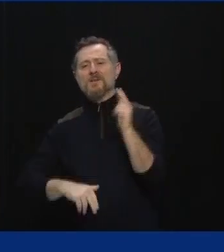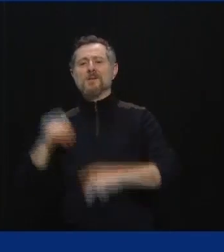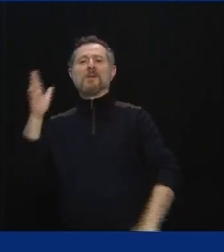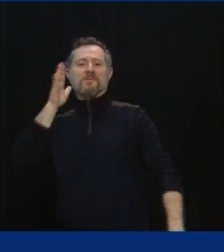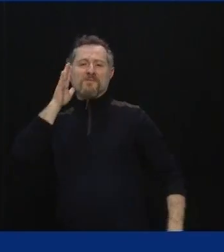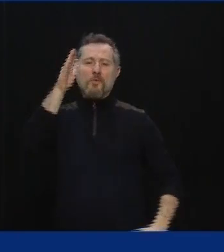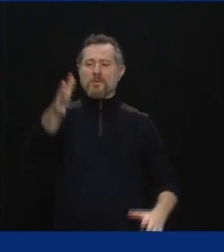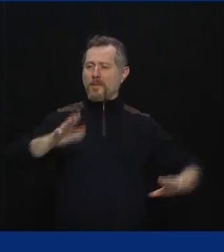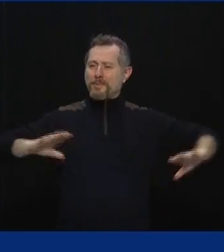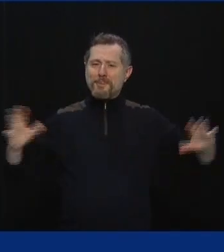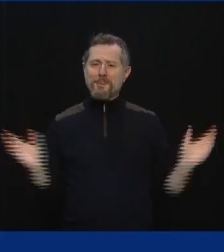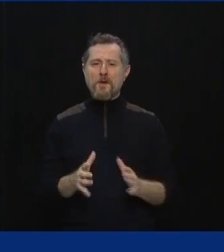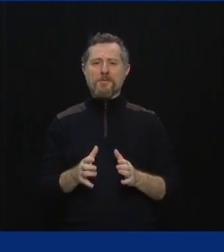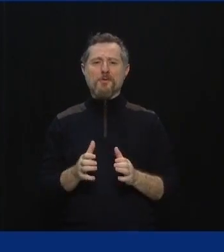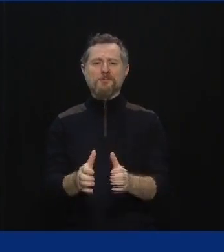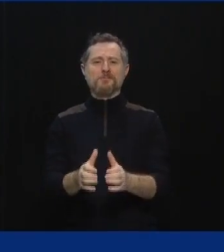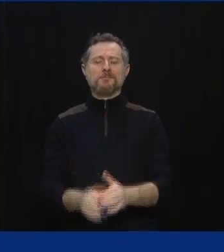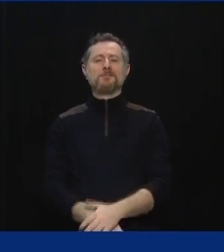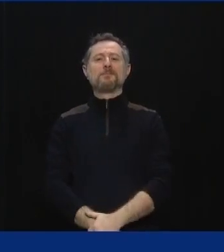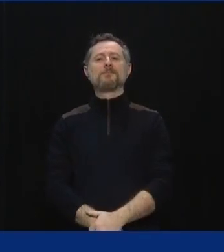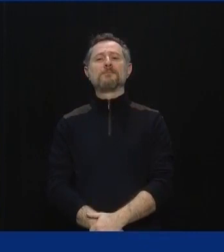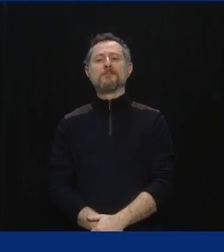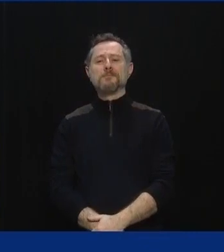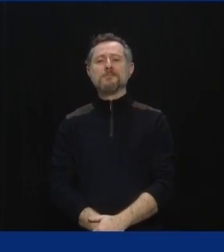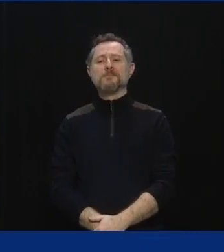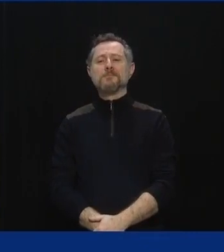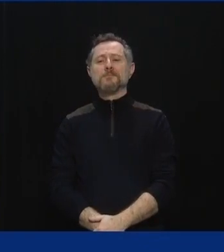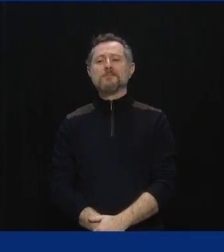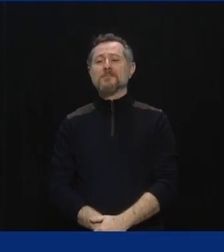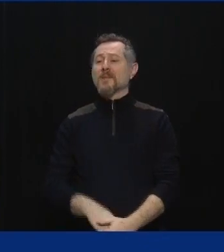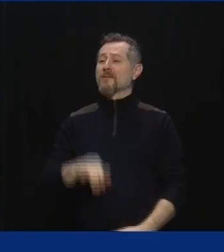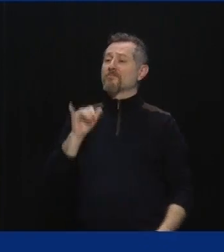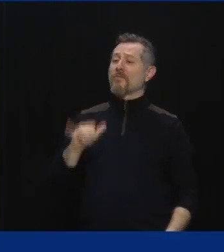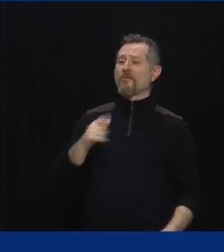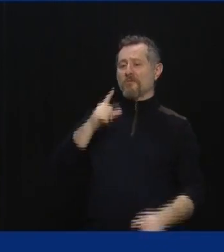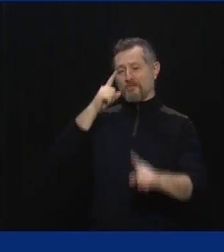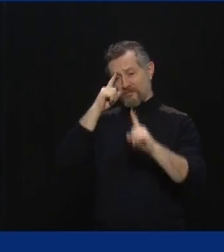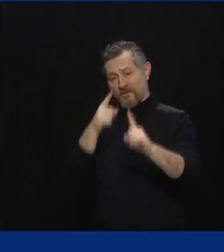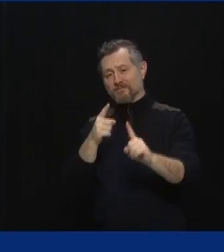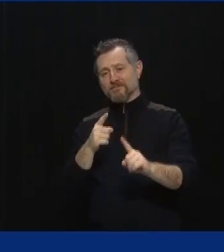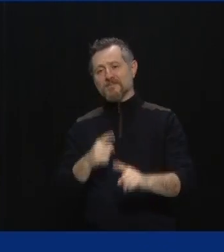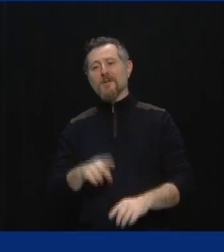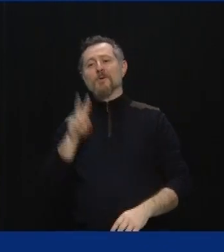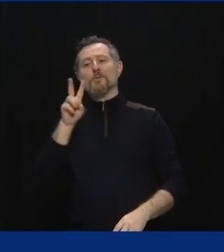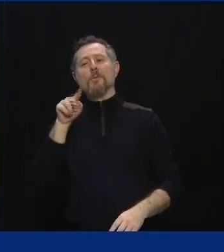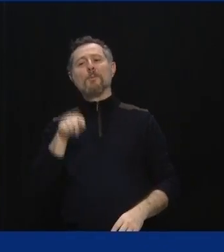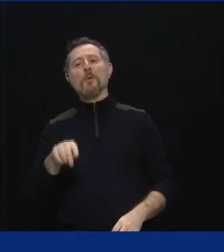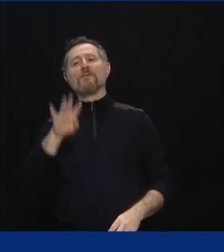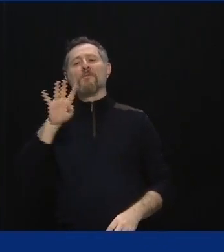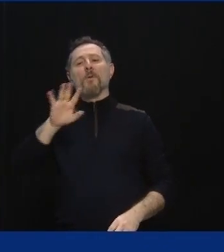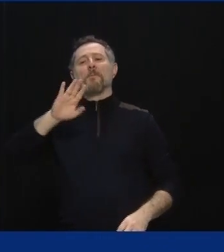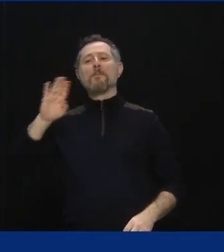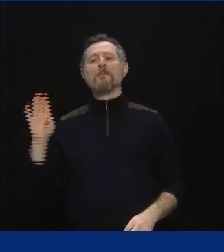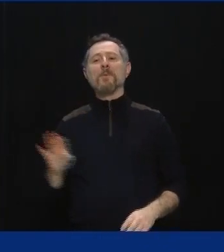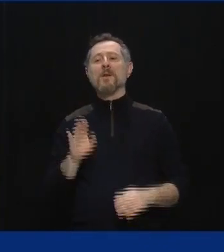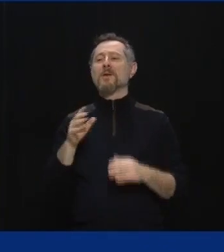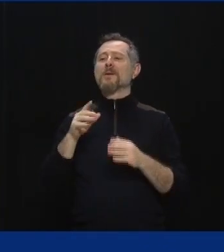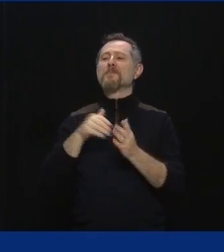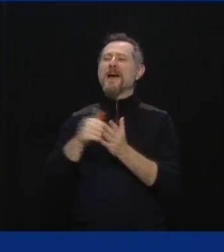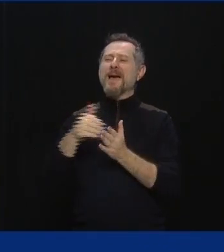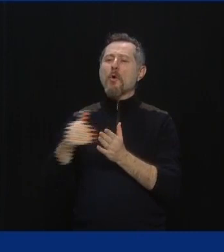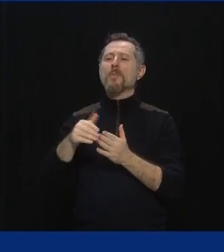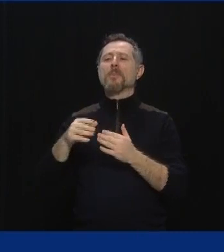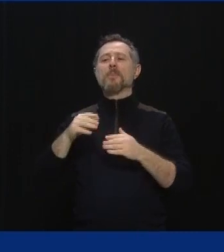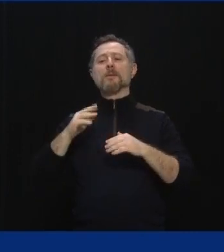together. In your quest to build a $2.4 million square foot terminal offering unequaled